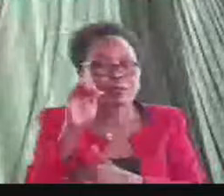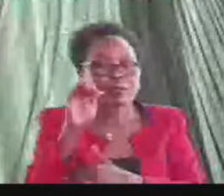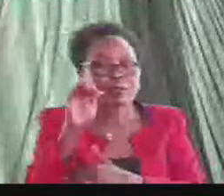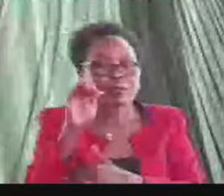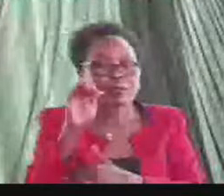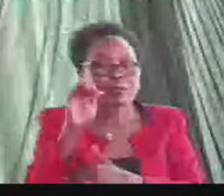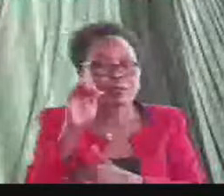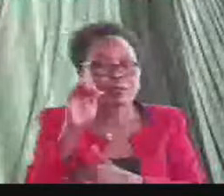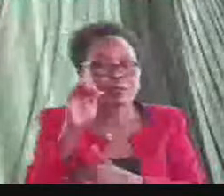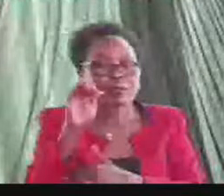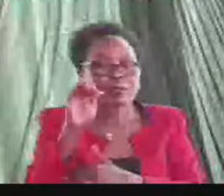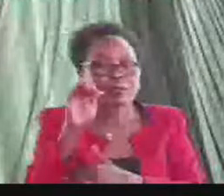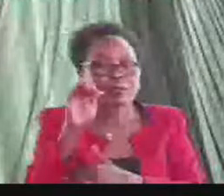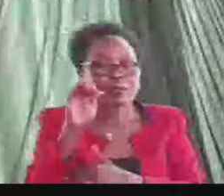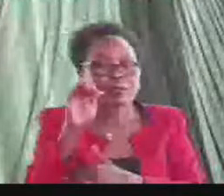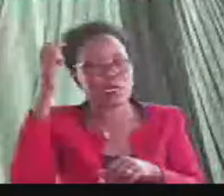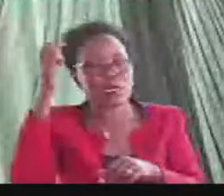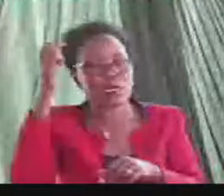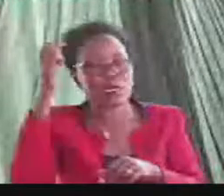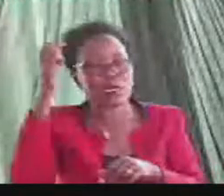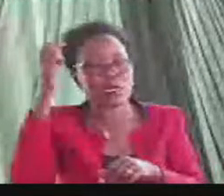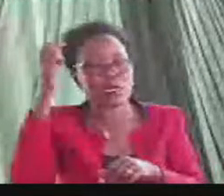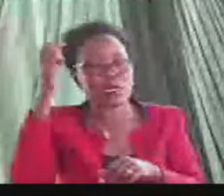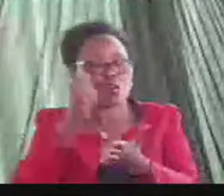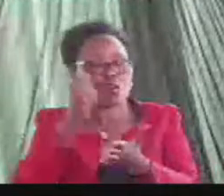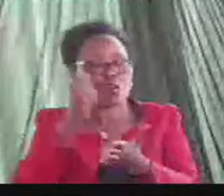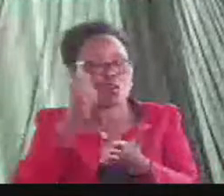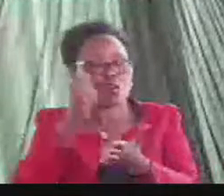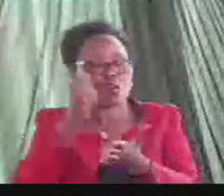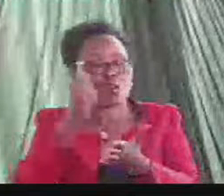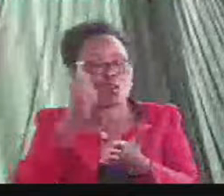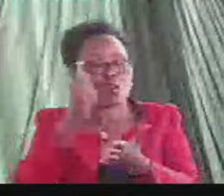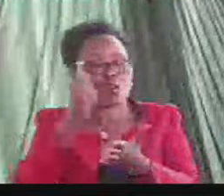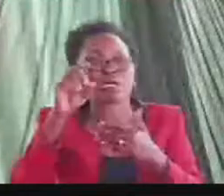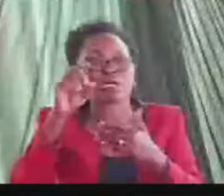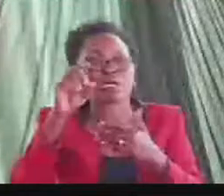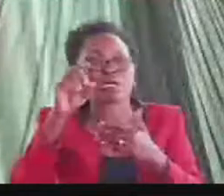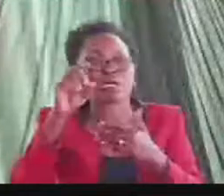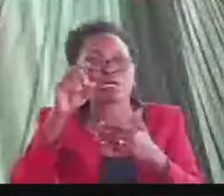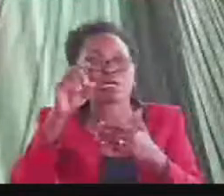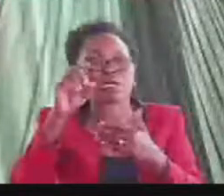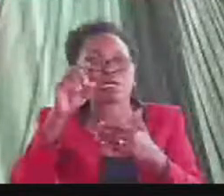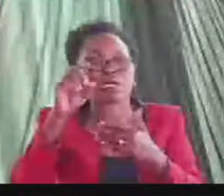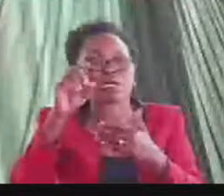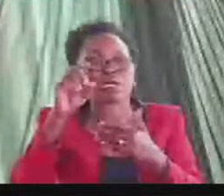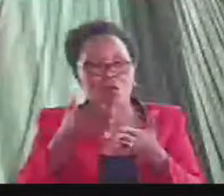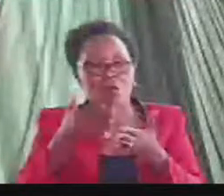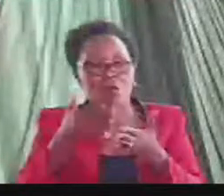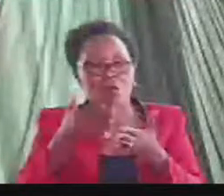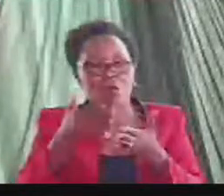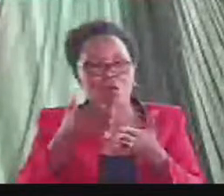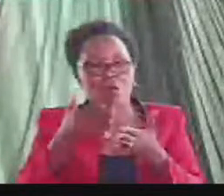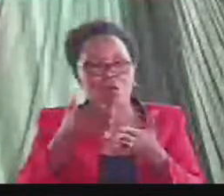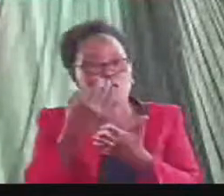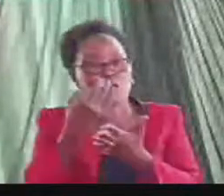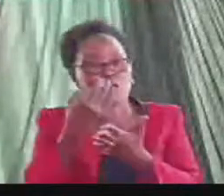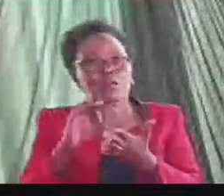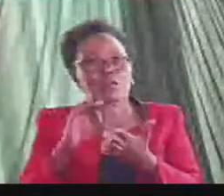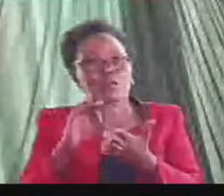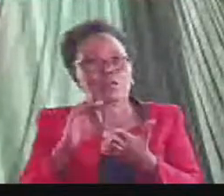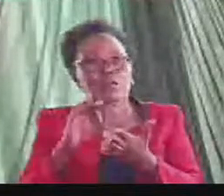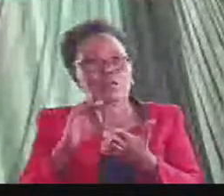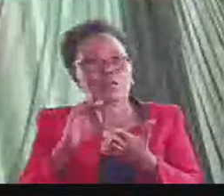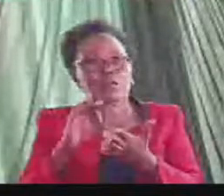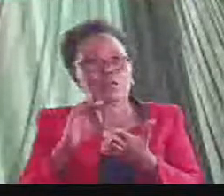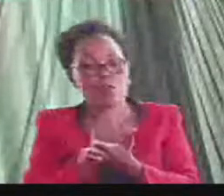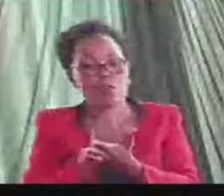remember the office of the DCJ, where the ombudsperson is currently entrenched, would make